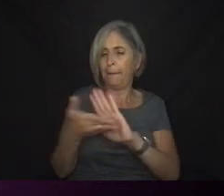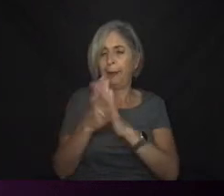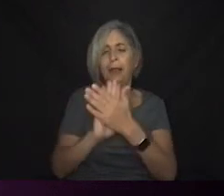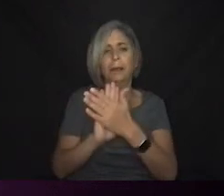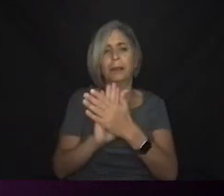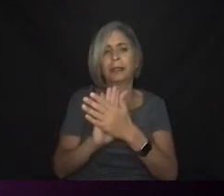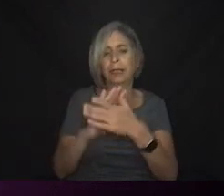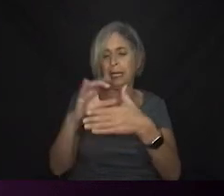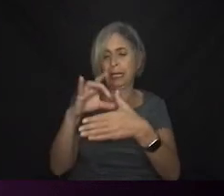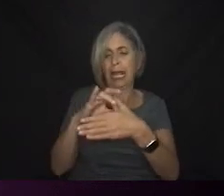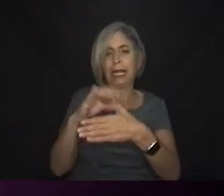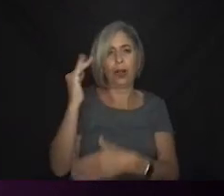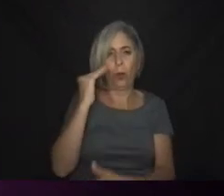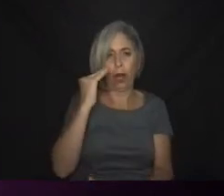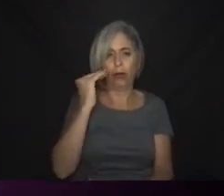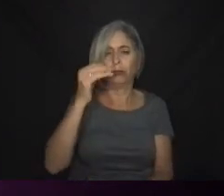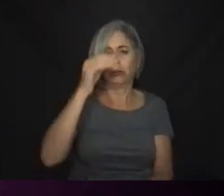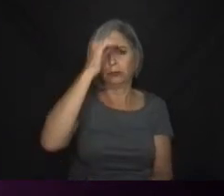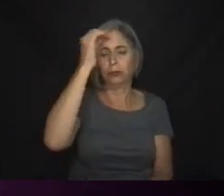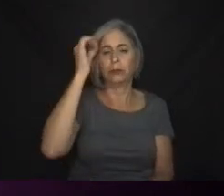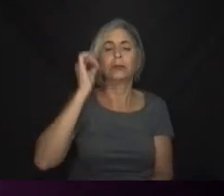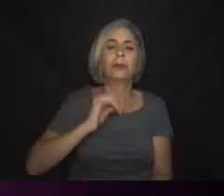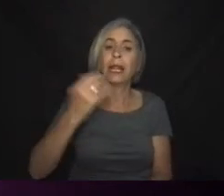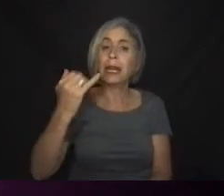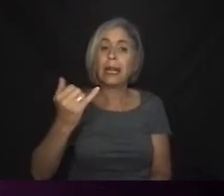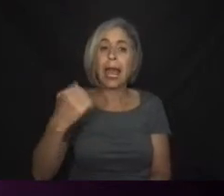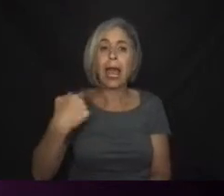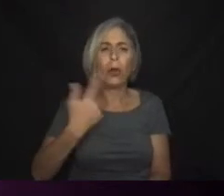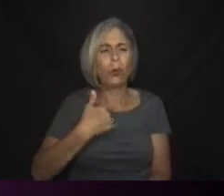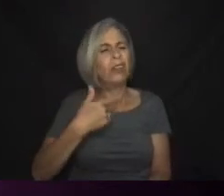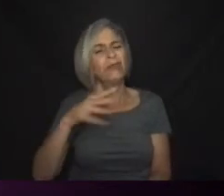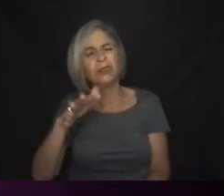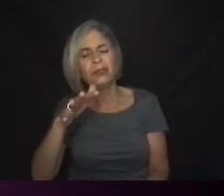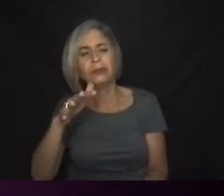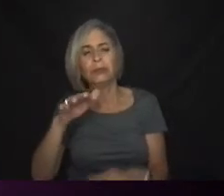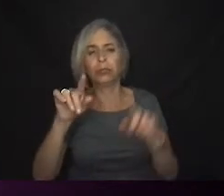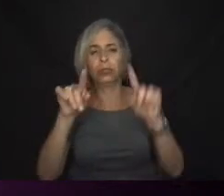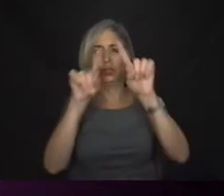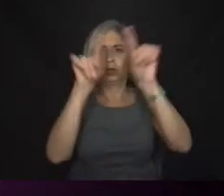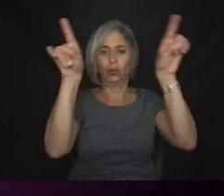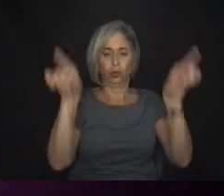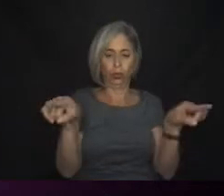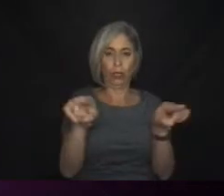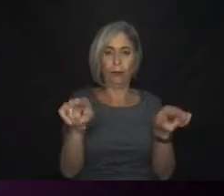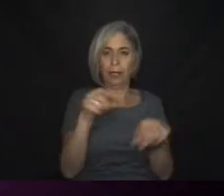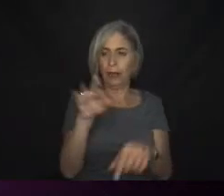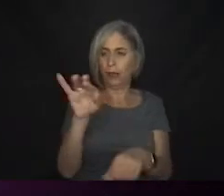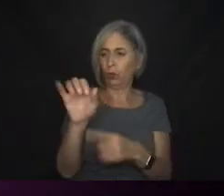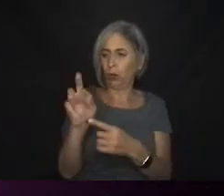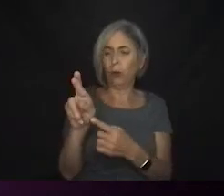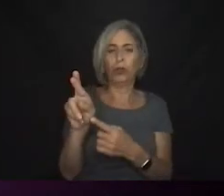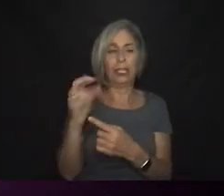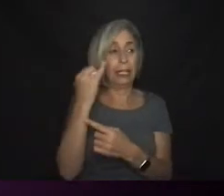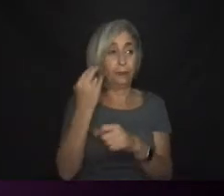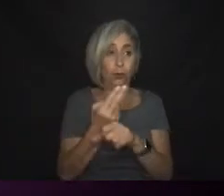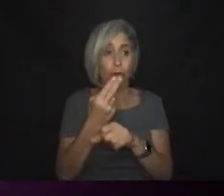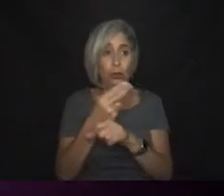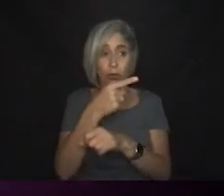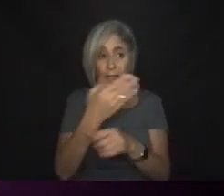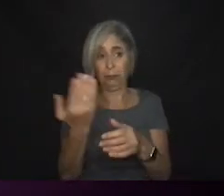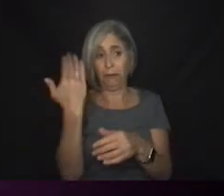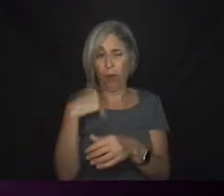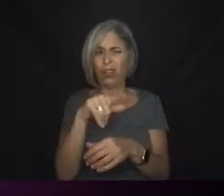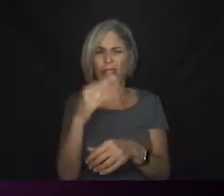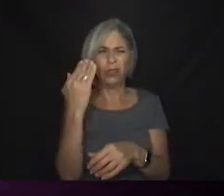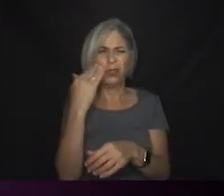aware. Oops, all right. So now we've kind of wrapped our app in a router. And if you've used React Router, this kind of